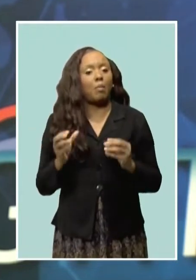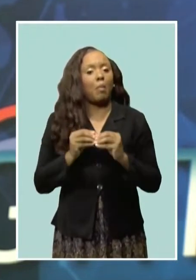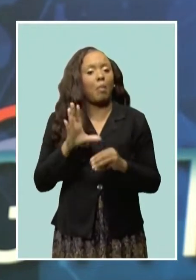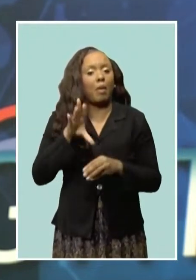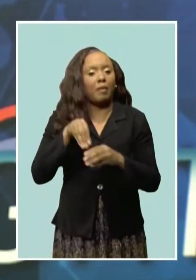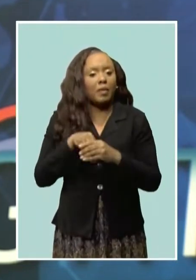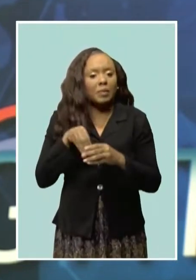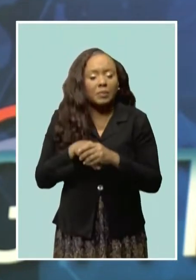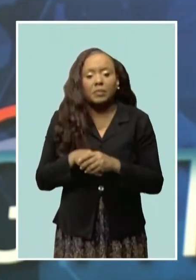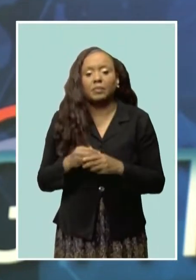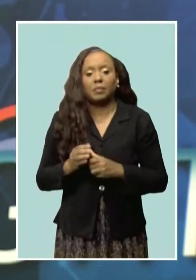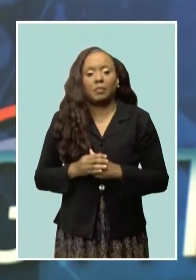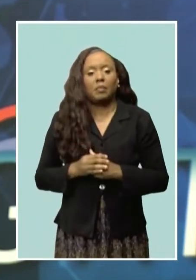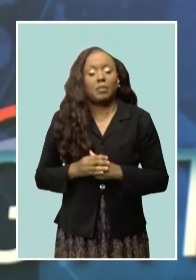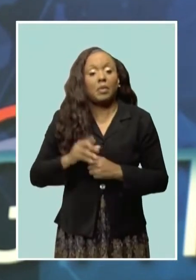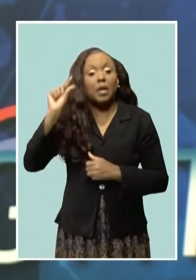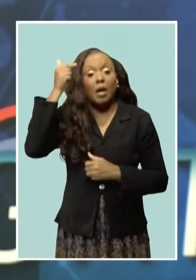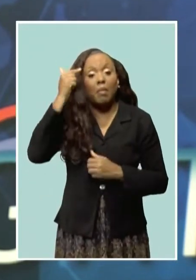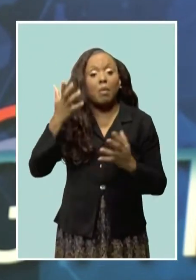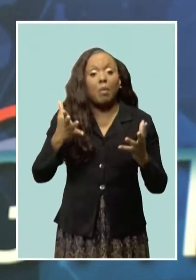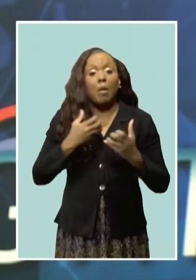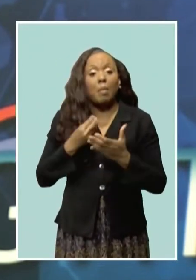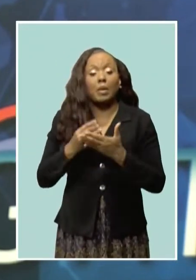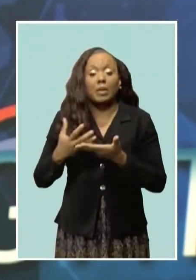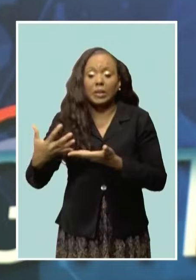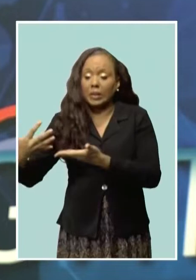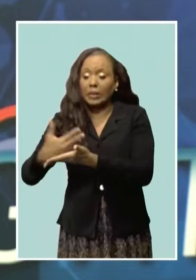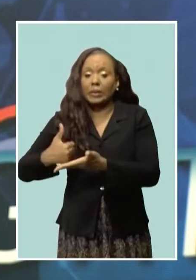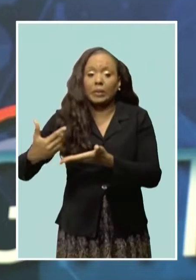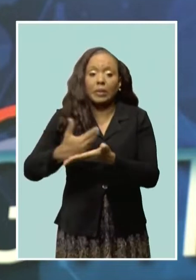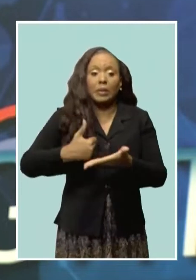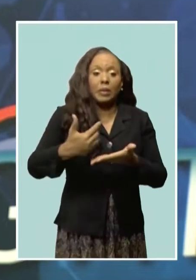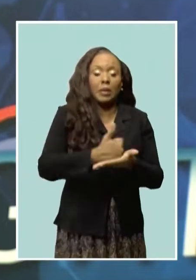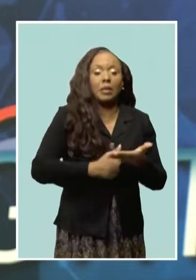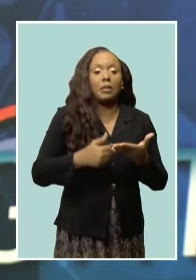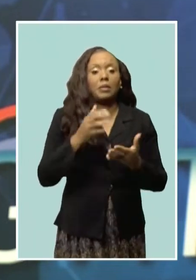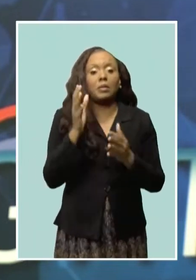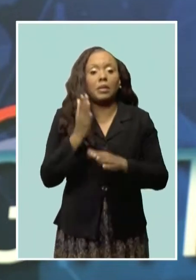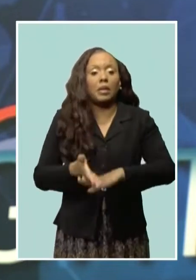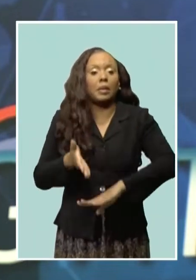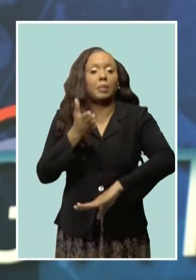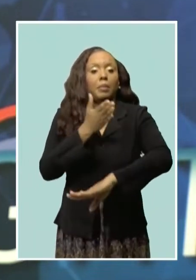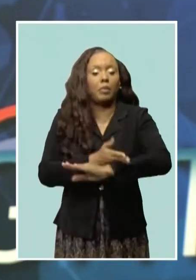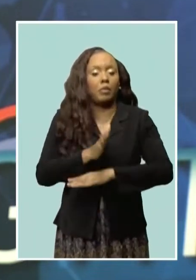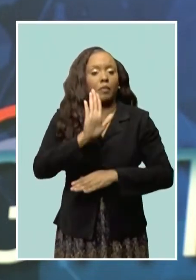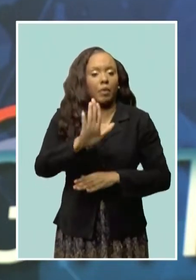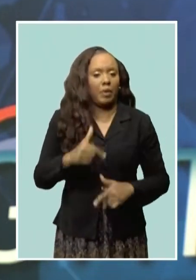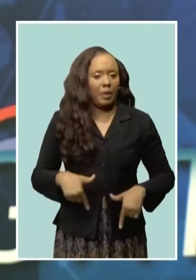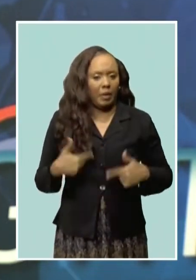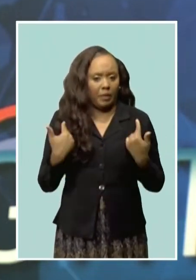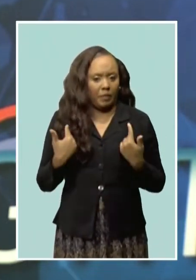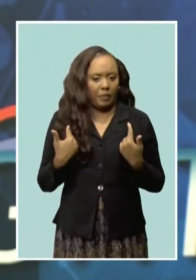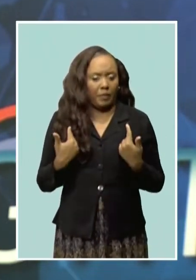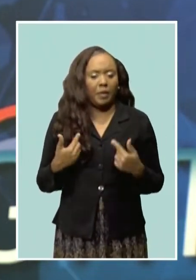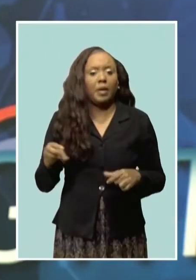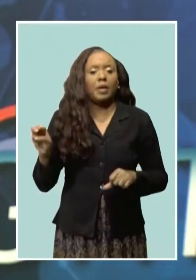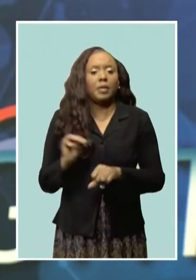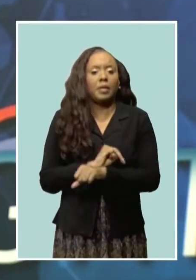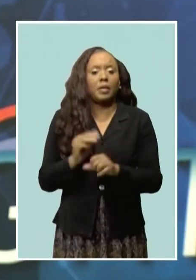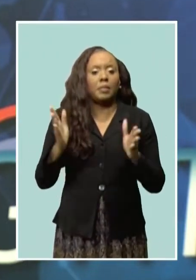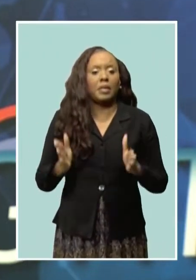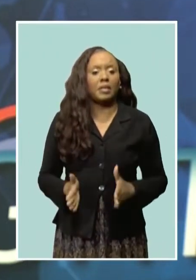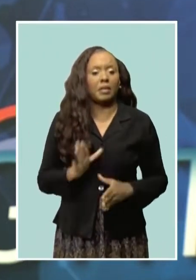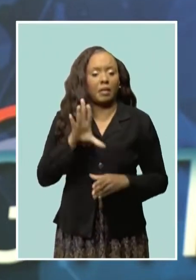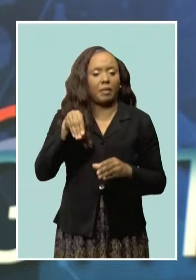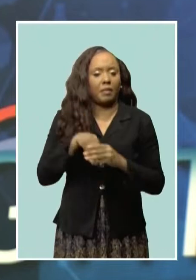generate revenue that can then be used to improve the quality of life for citizens. This from Minister in the Ministry of Finance and Economic Affairs,